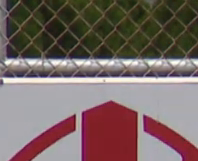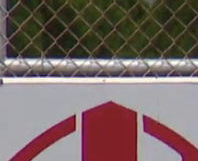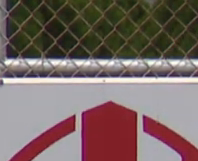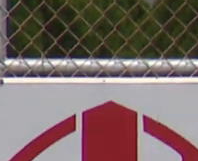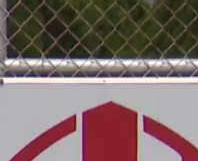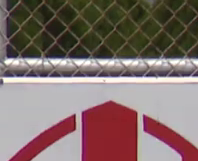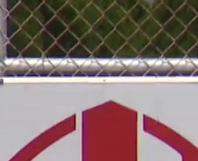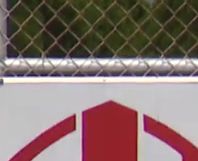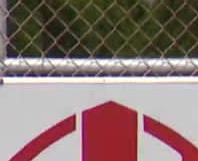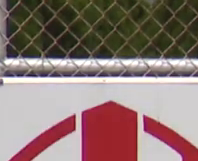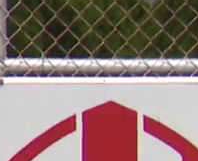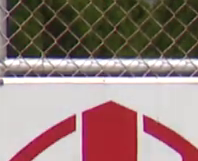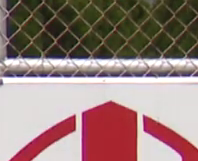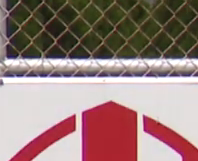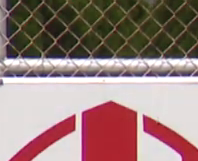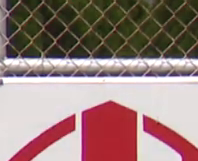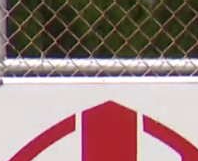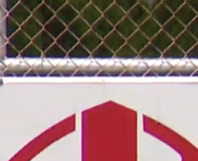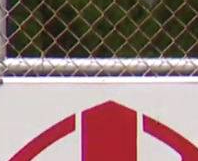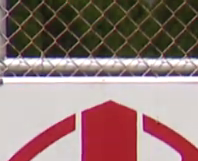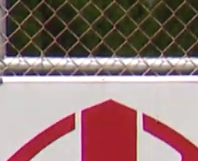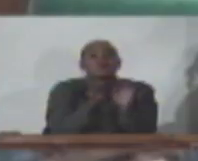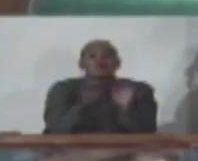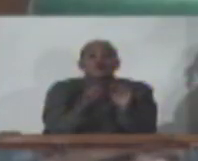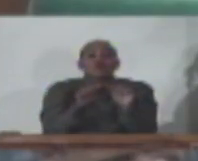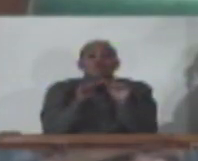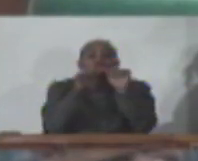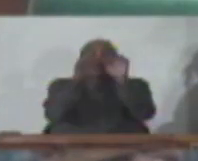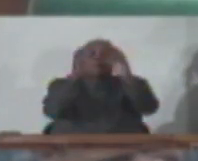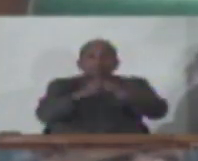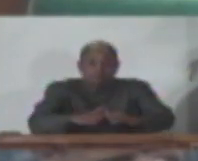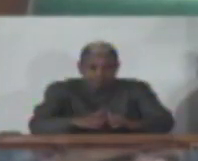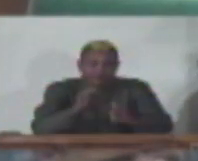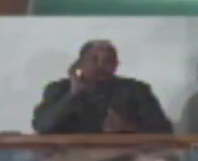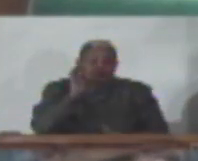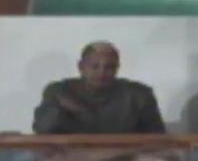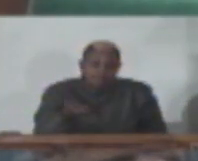following discussions with various union representatives. Mr. Speaker,